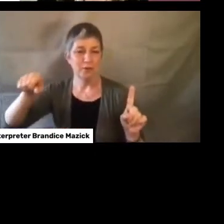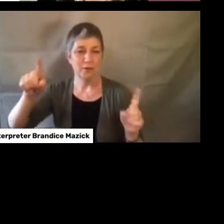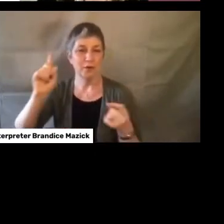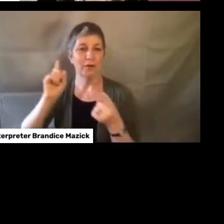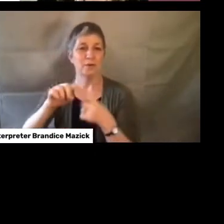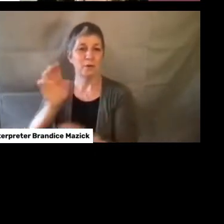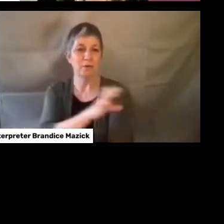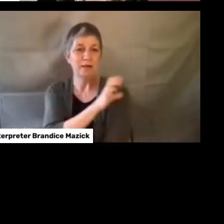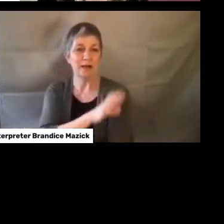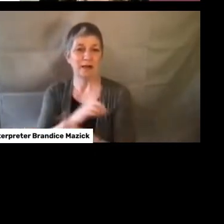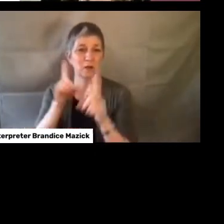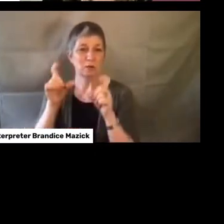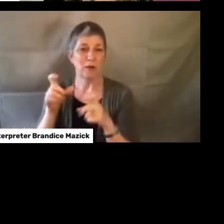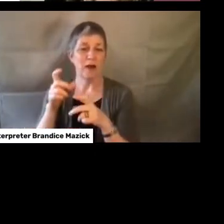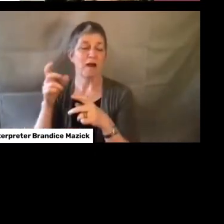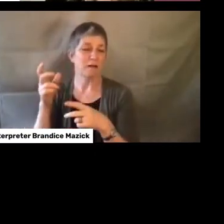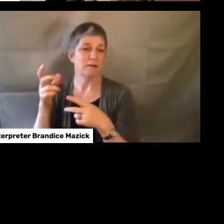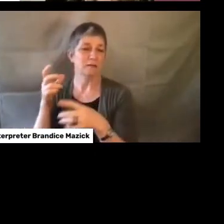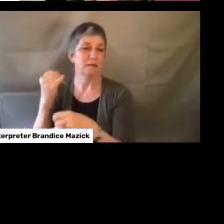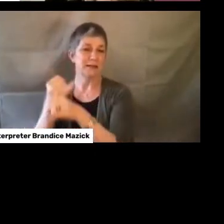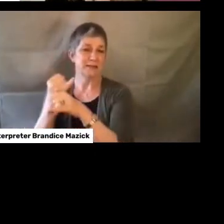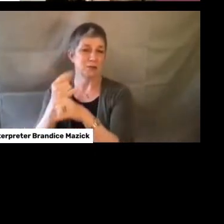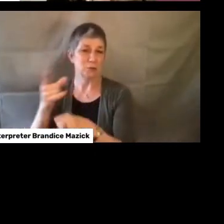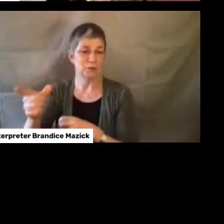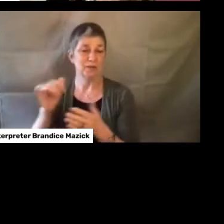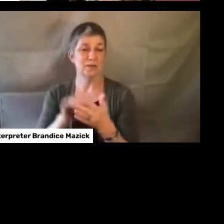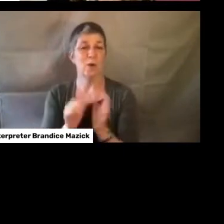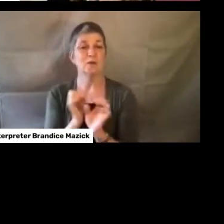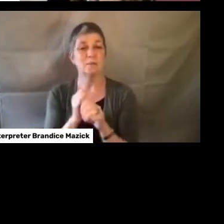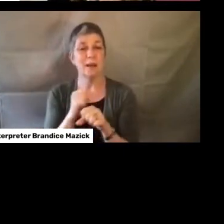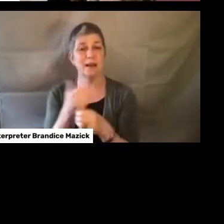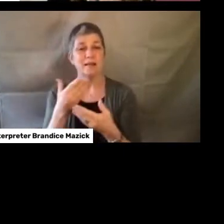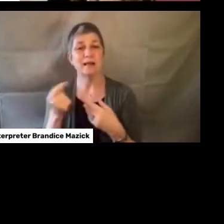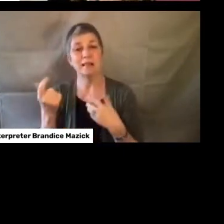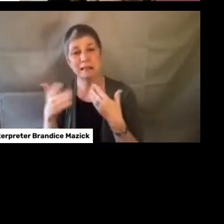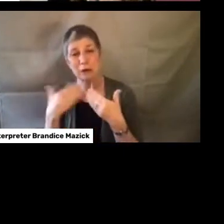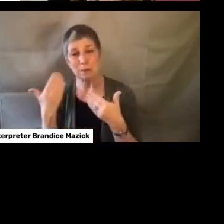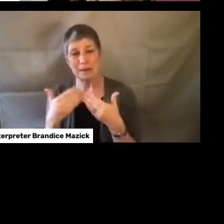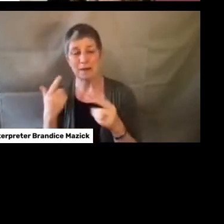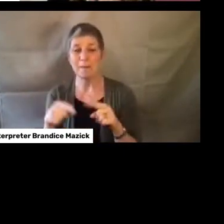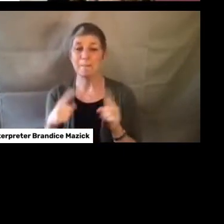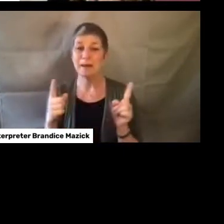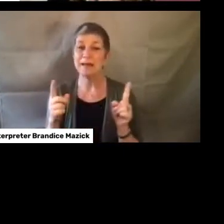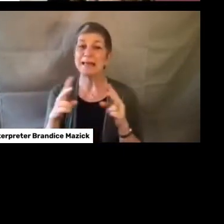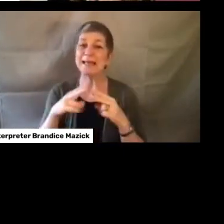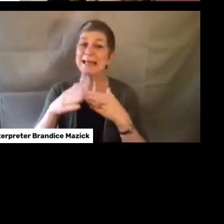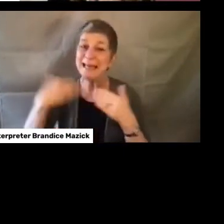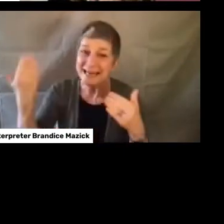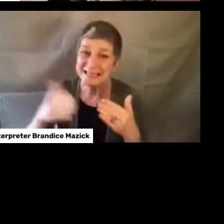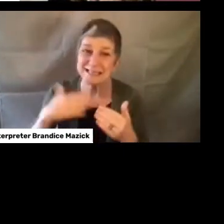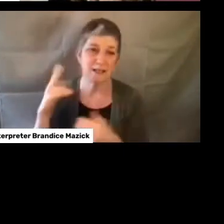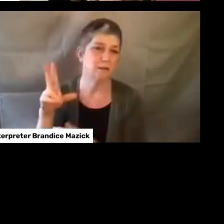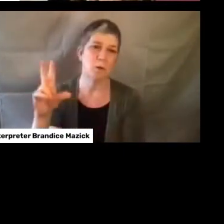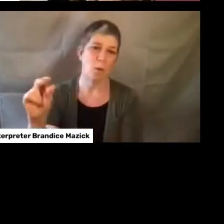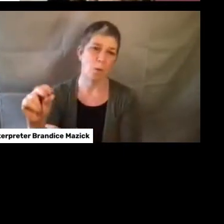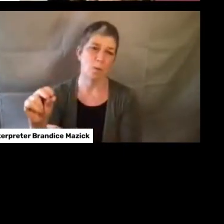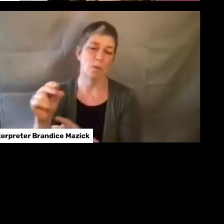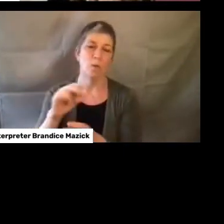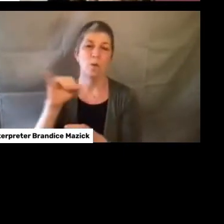the clinical trial facility. So it's making things a little bit easier. By no means very, very easy. So Julia's point